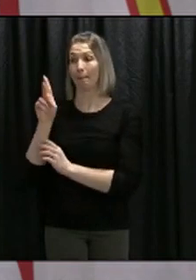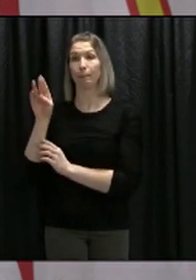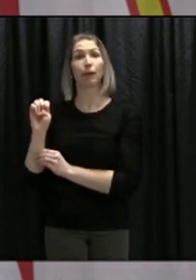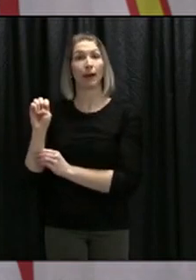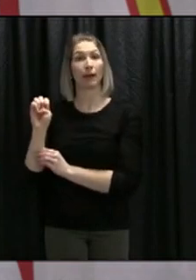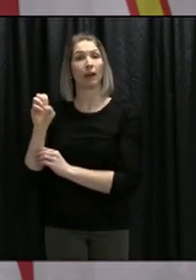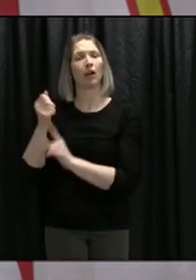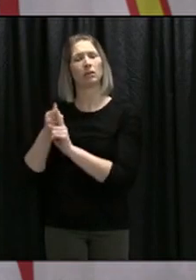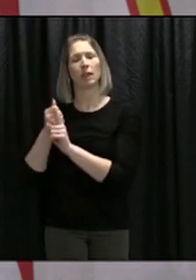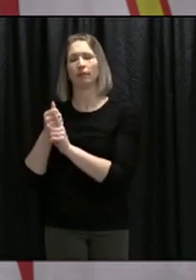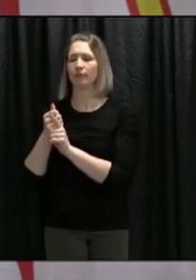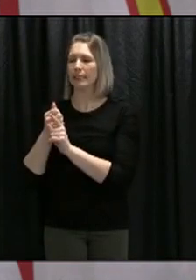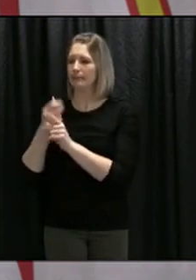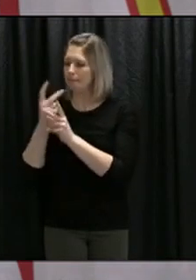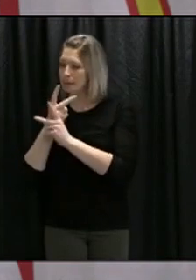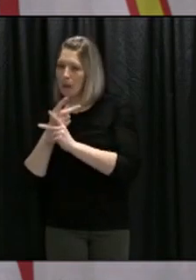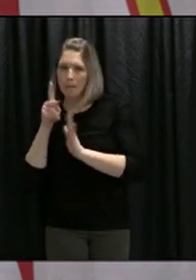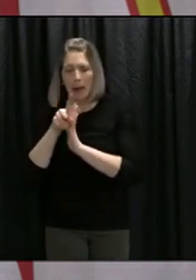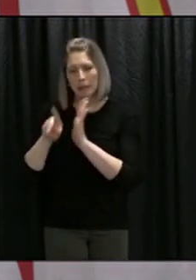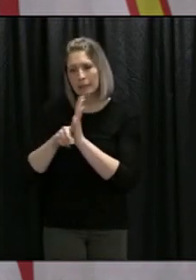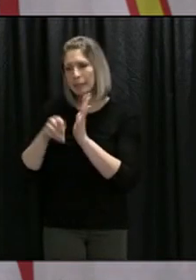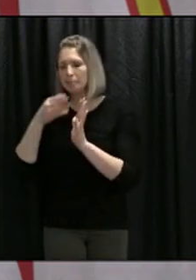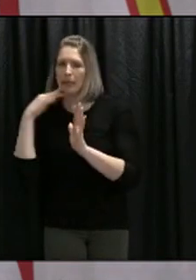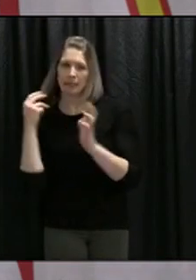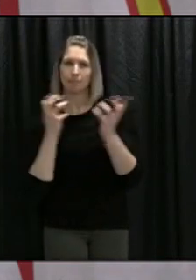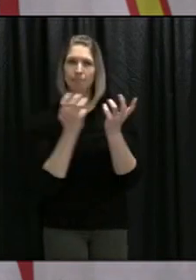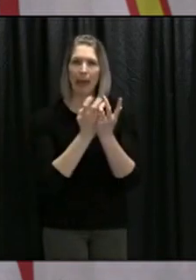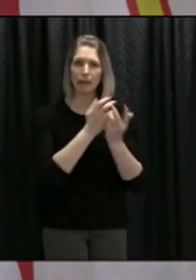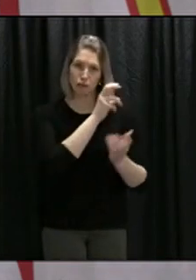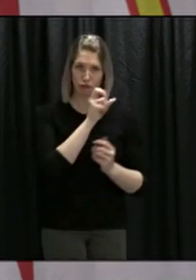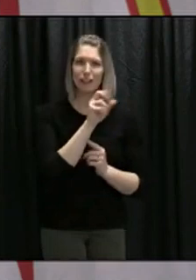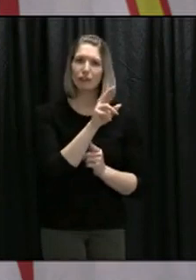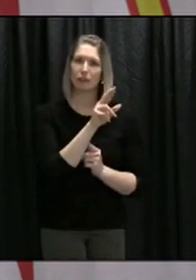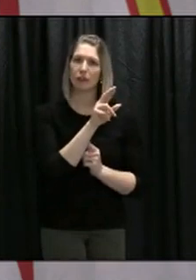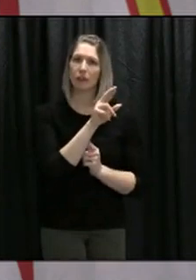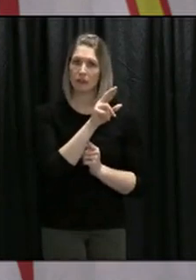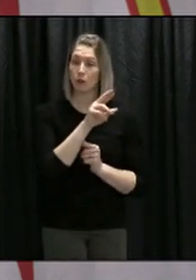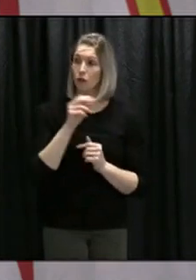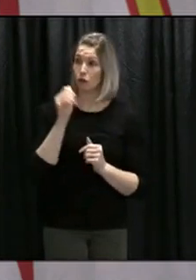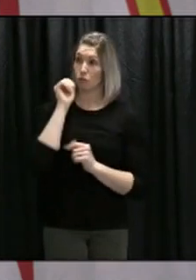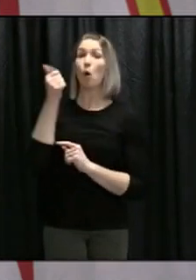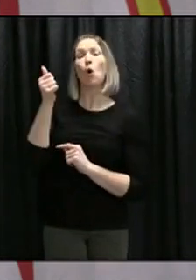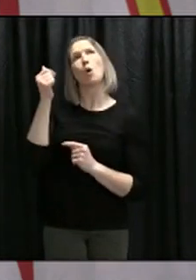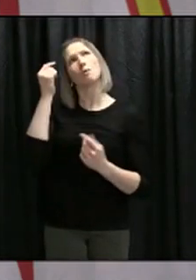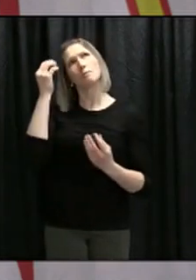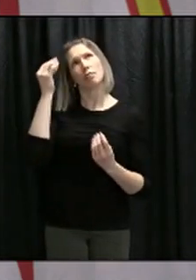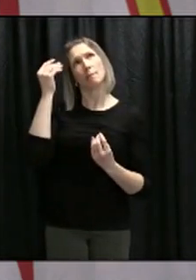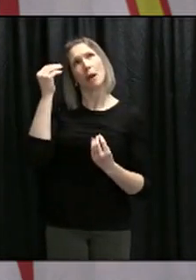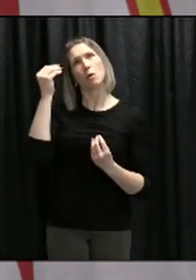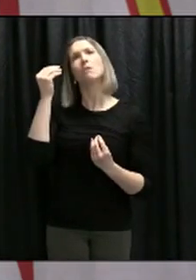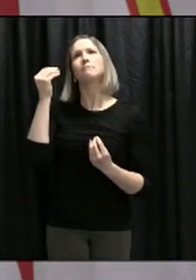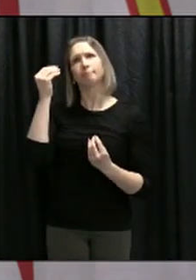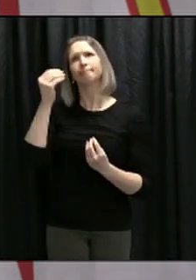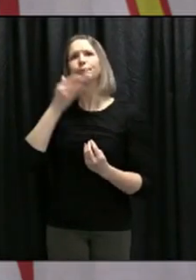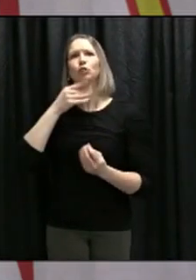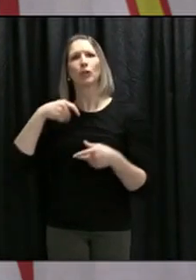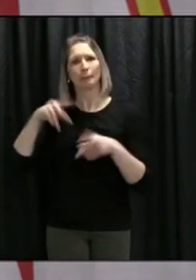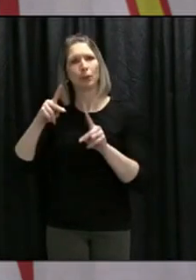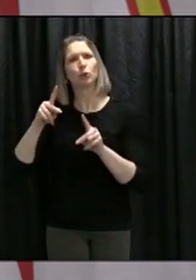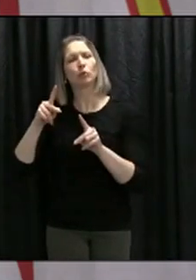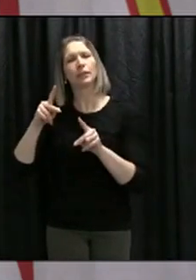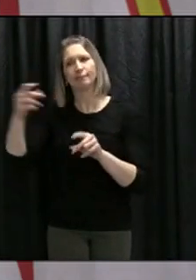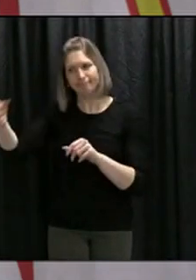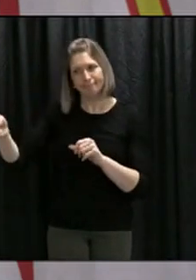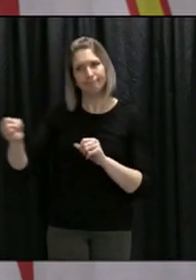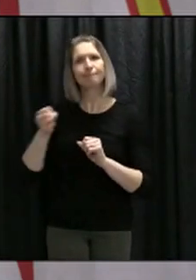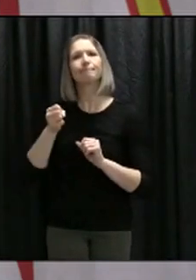services, which in turn improves the quality of life for our seniors. So we thought that this would be a good opportunity to